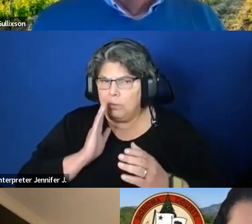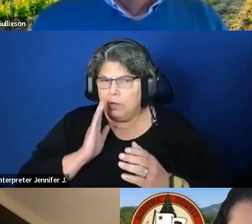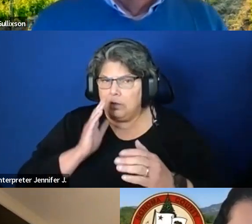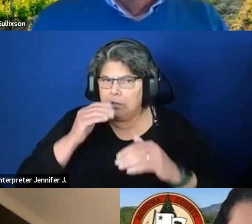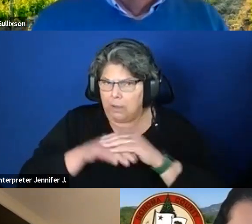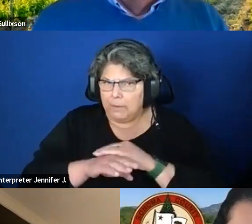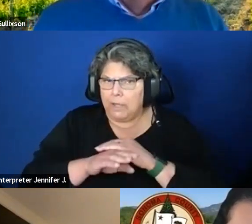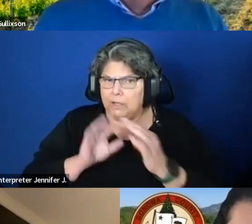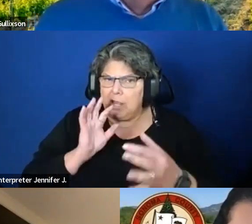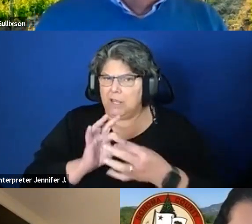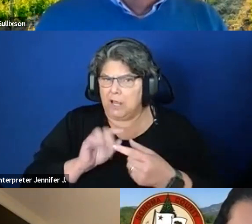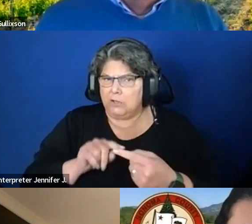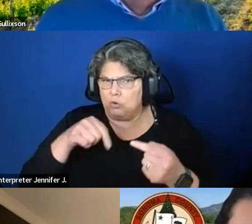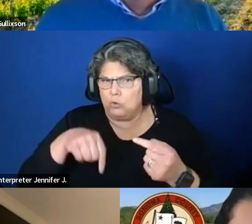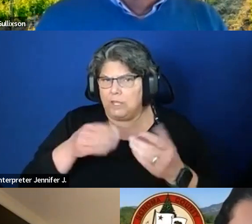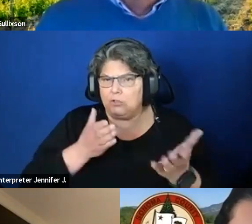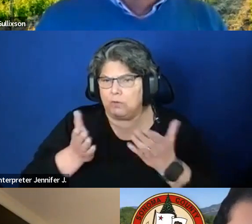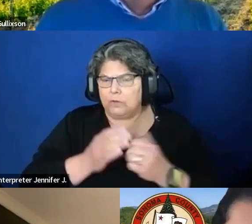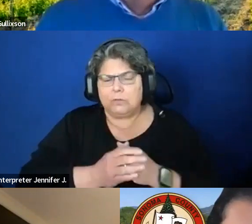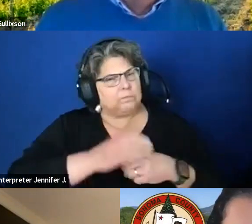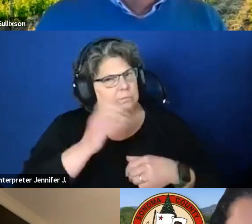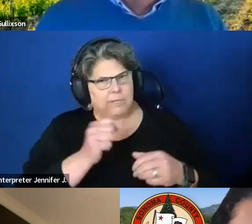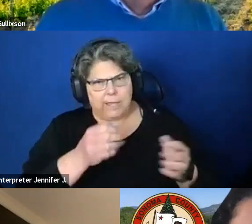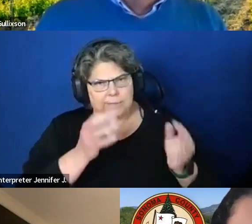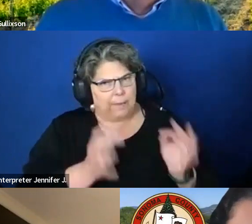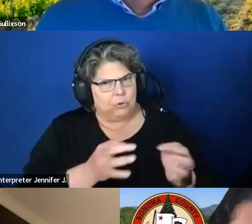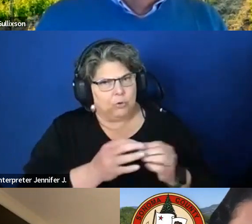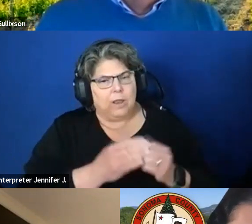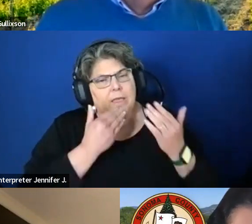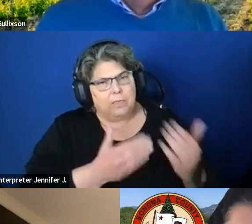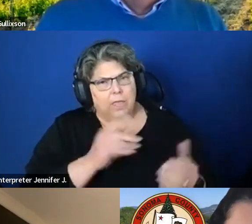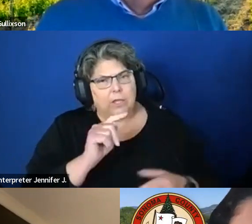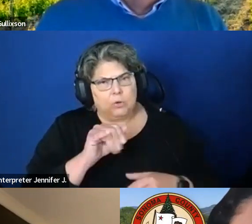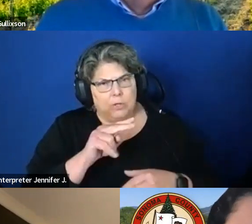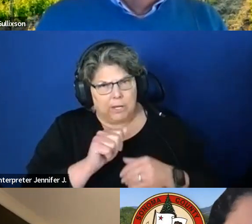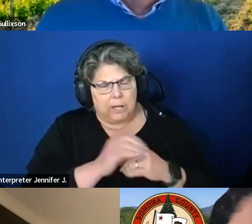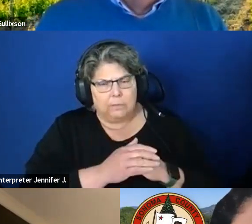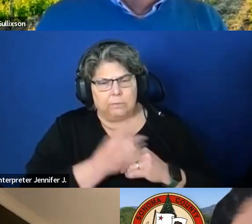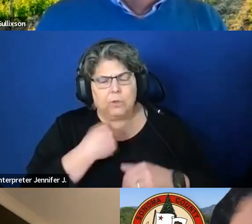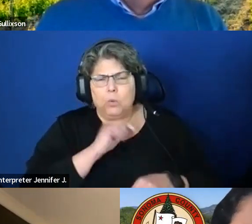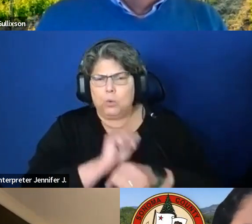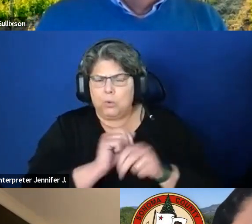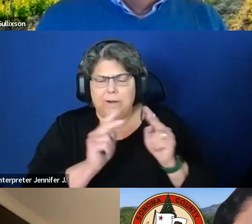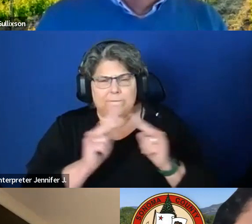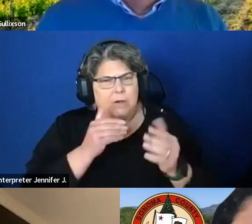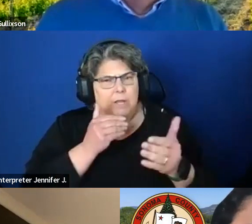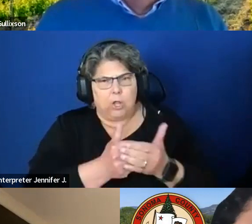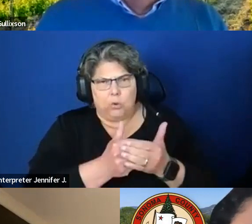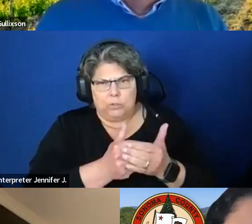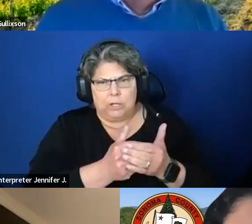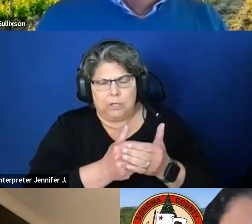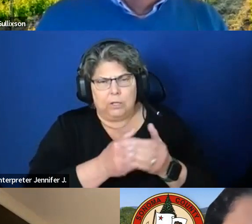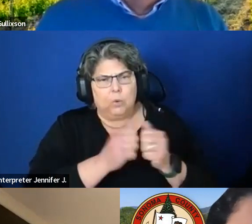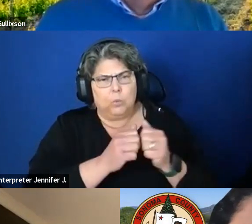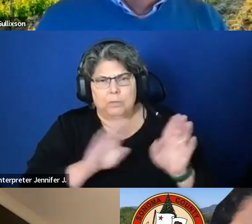and connected to these services. Yes, absolutely. Thank you, Tina. So we work very closely with